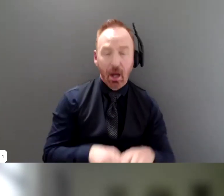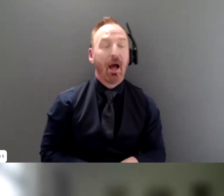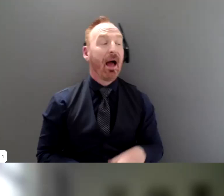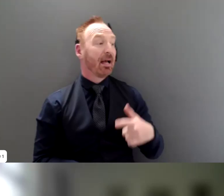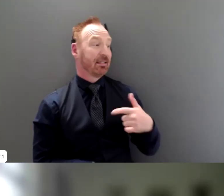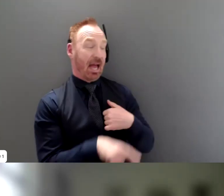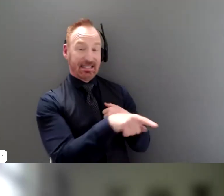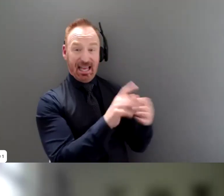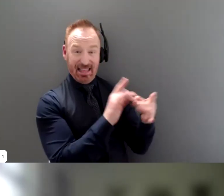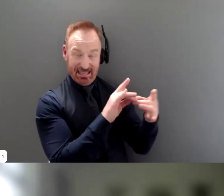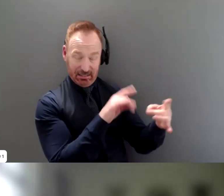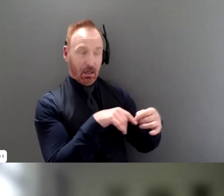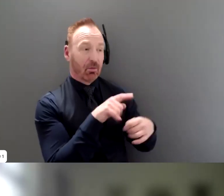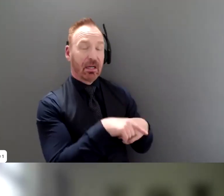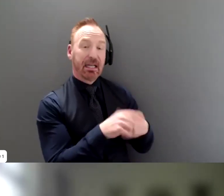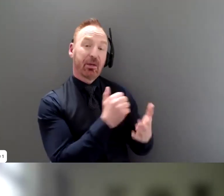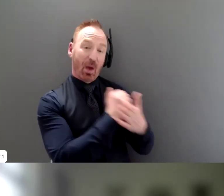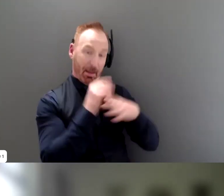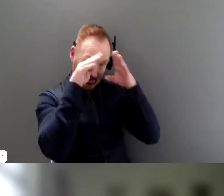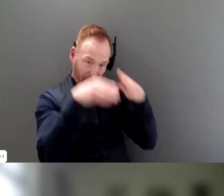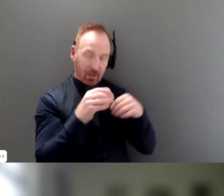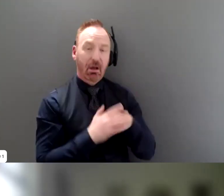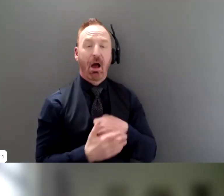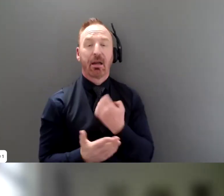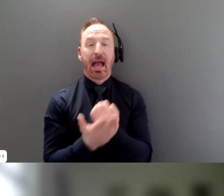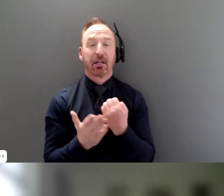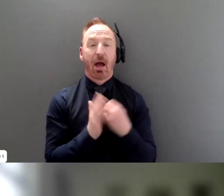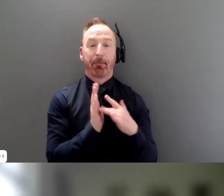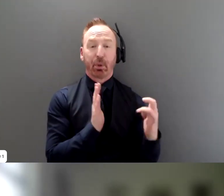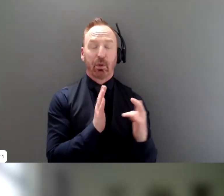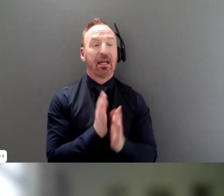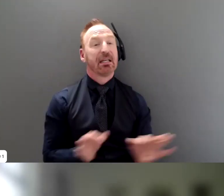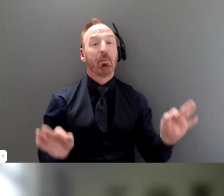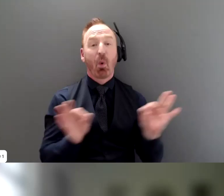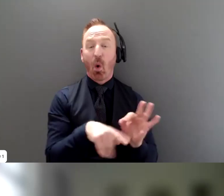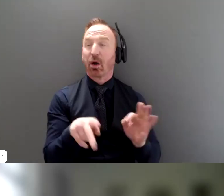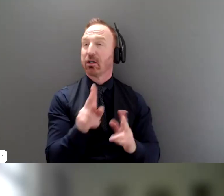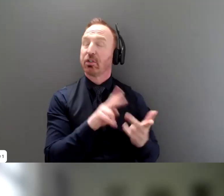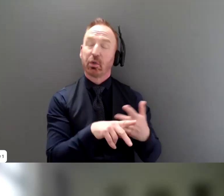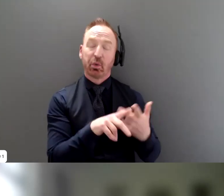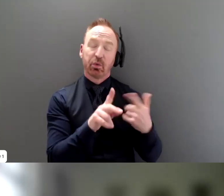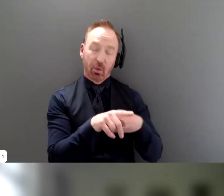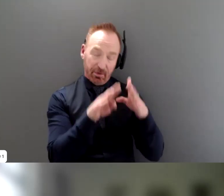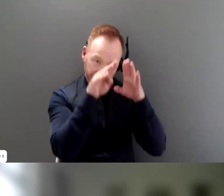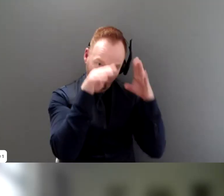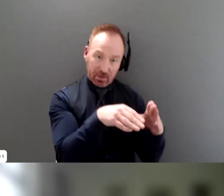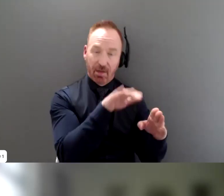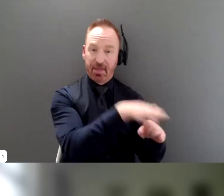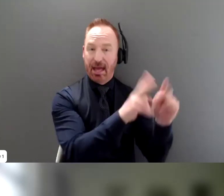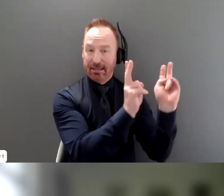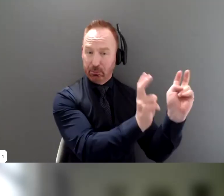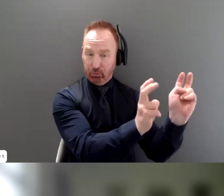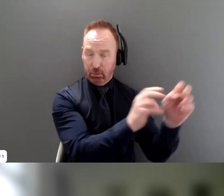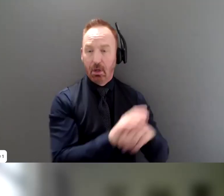to focus on economic abuse and bring that to the spotlight. So, one way to get involved is sharing on our